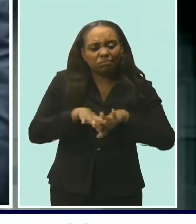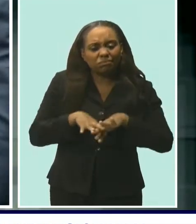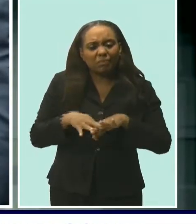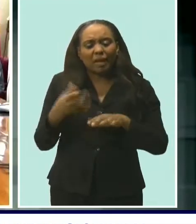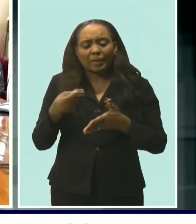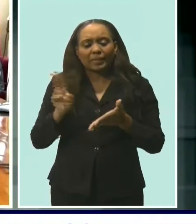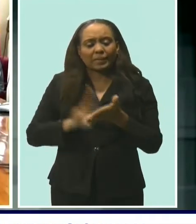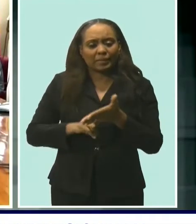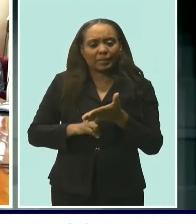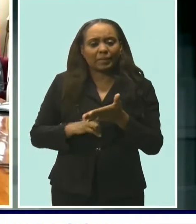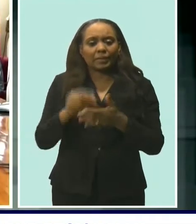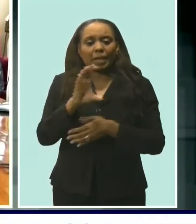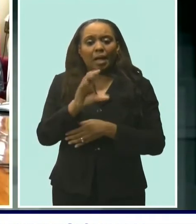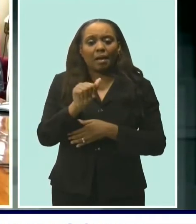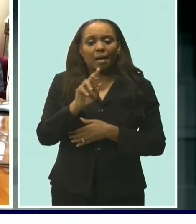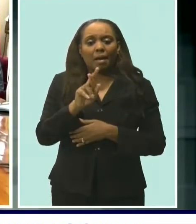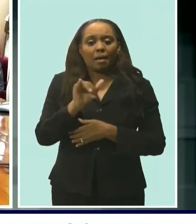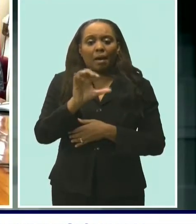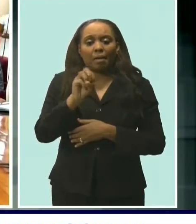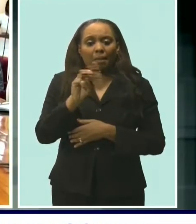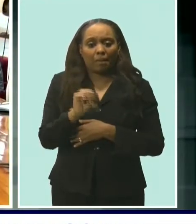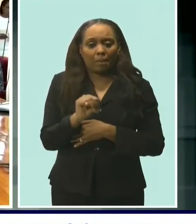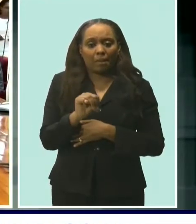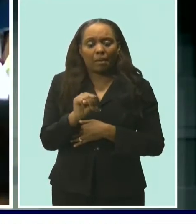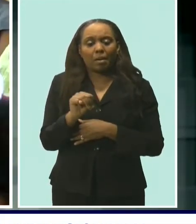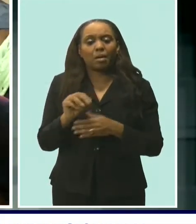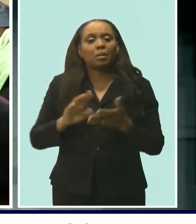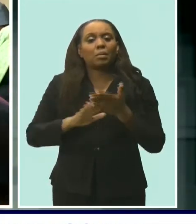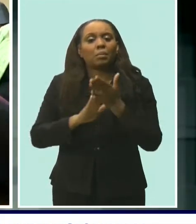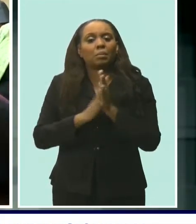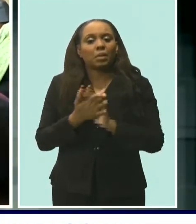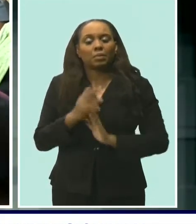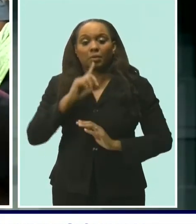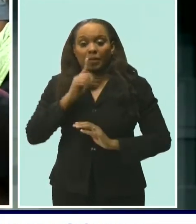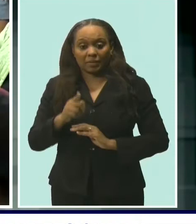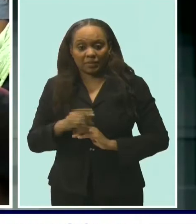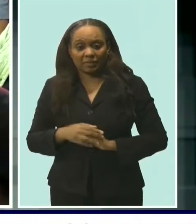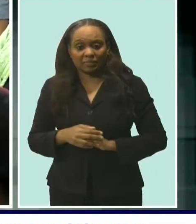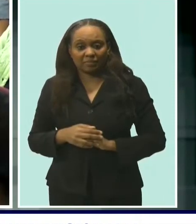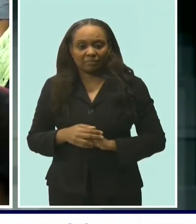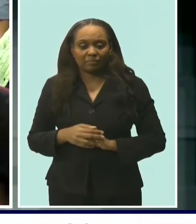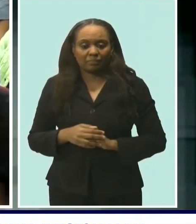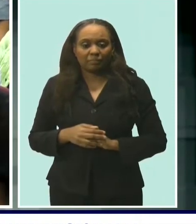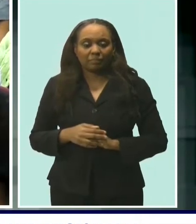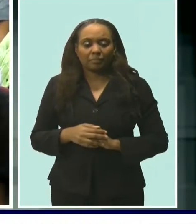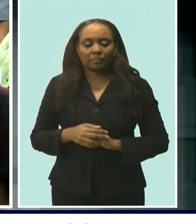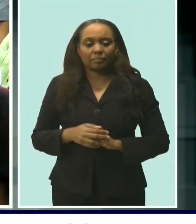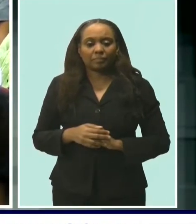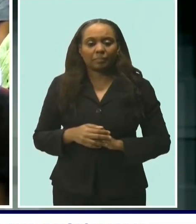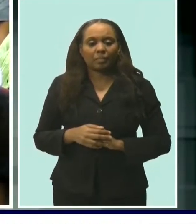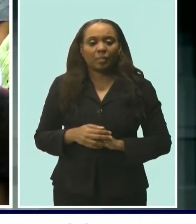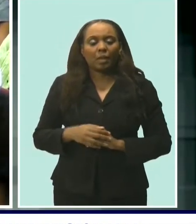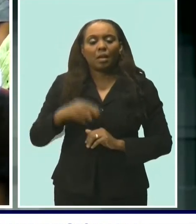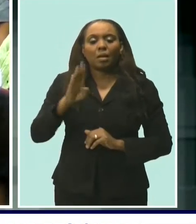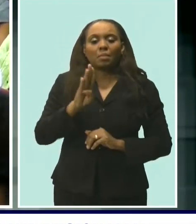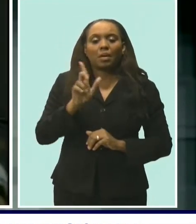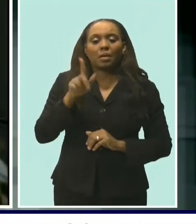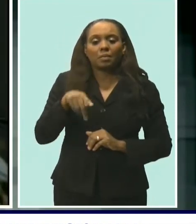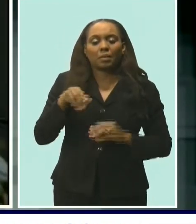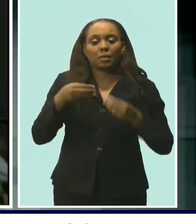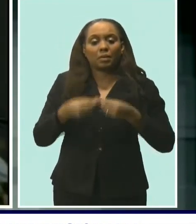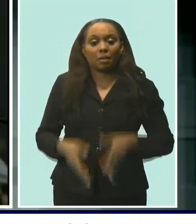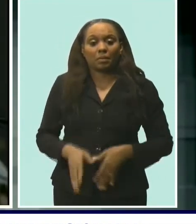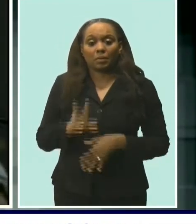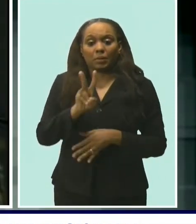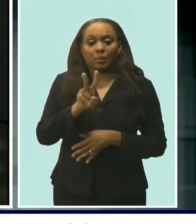agreement that brought the CARICOM single market into existence. Following his party's defeat at the polls in 2008,